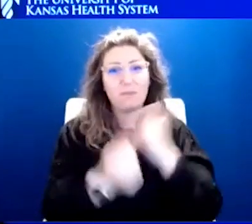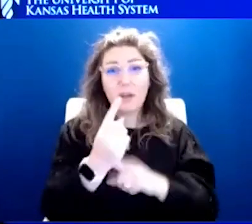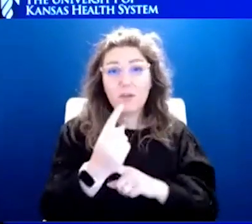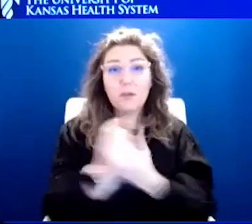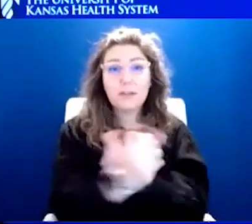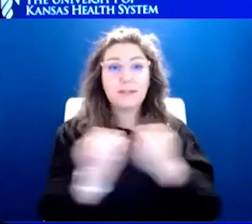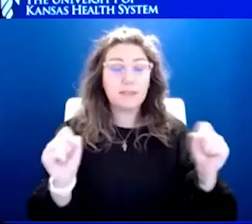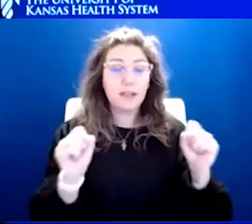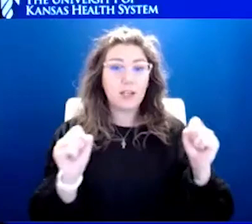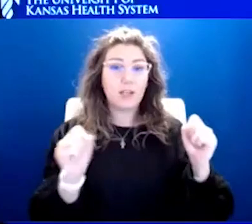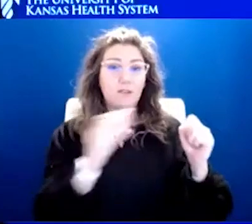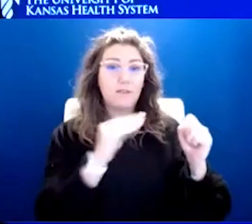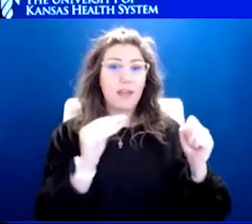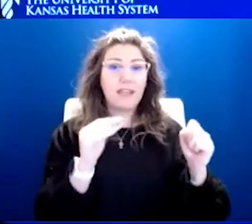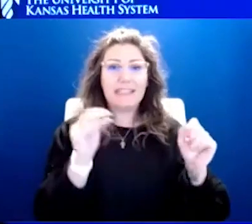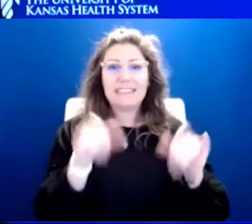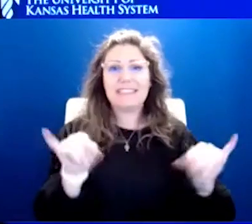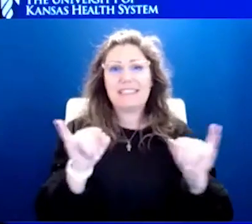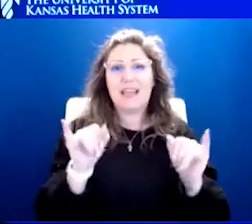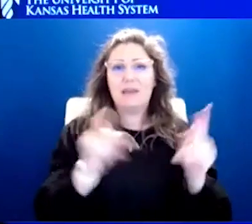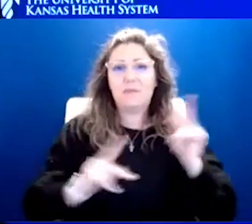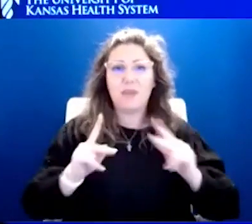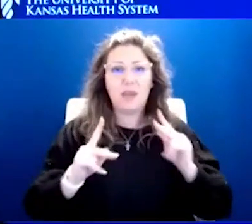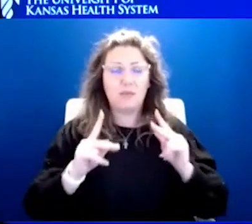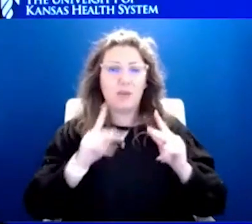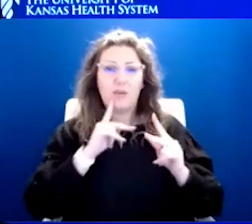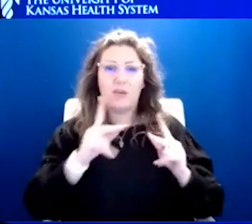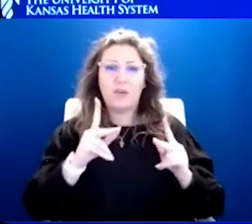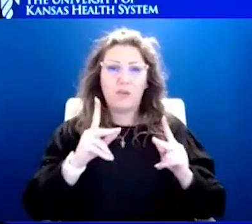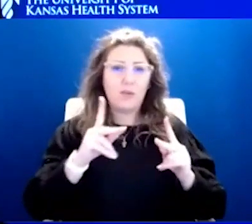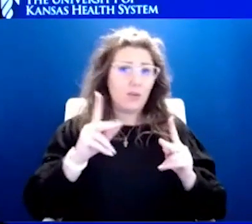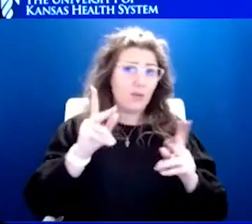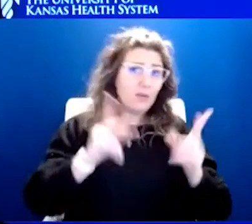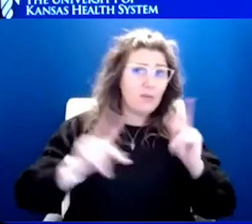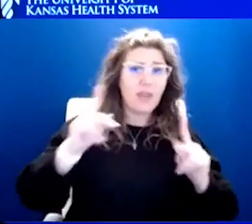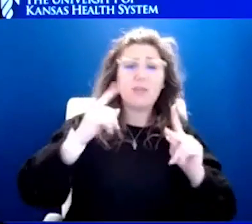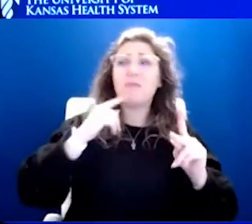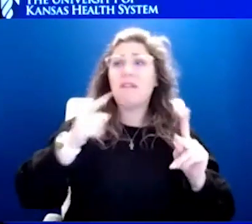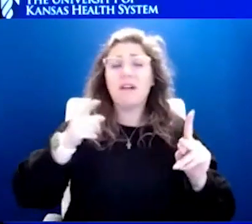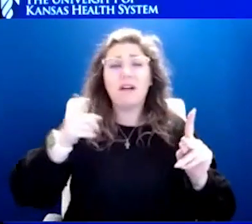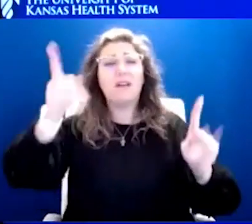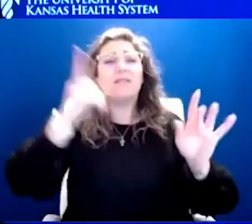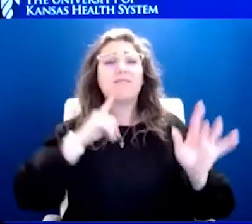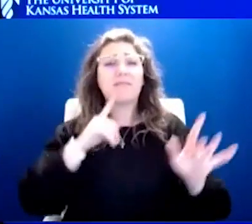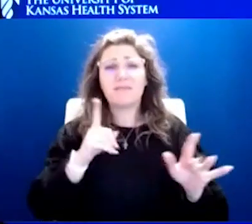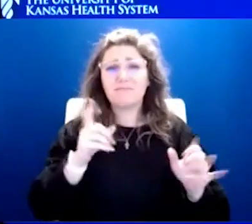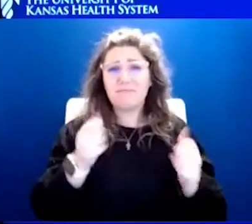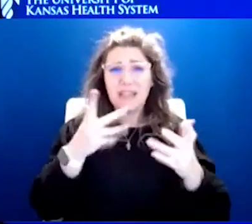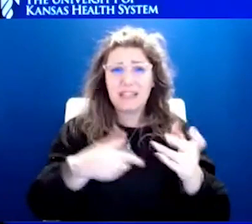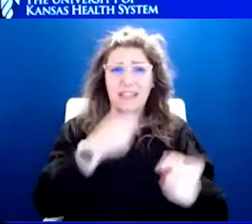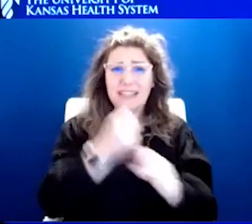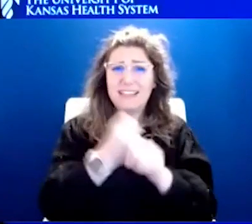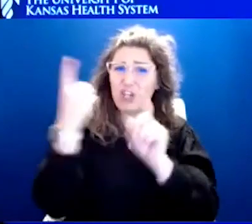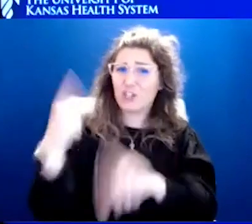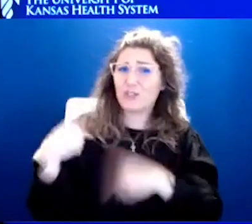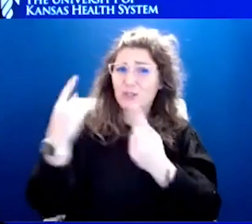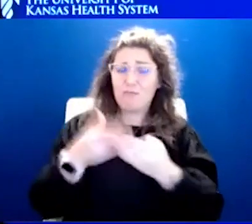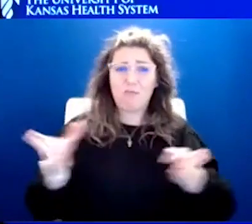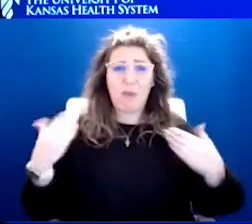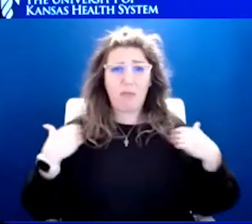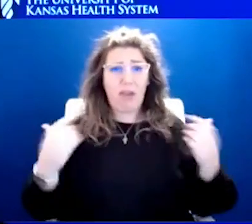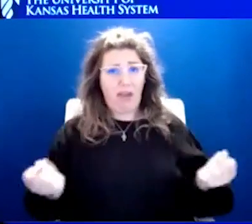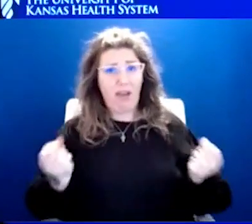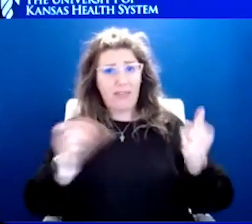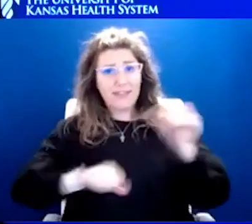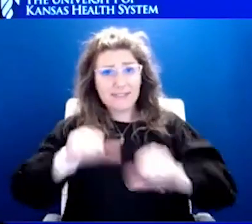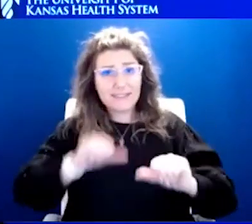it's those same people that are standing on the giants of shoulders and decades upon decades of public health science and medicine that has come before them,